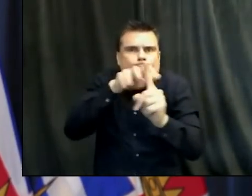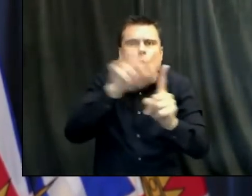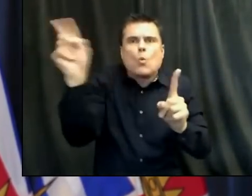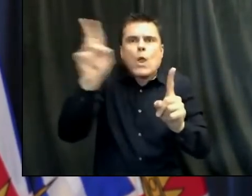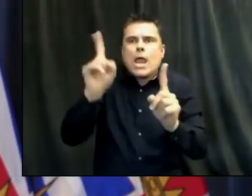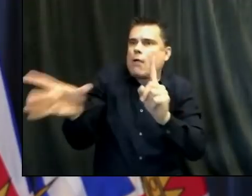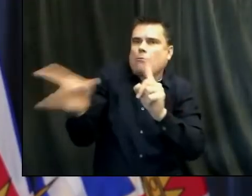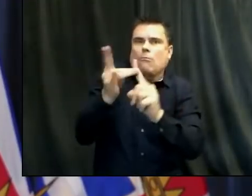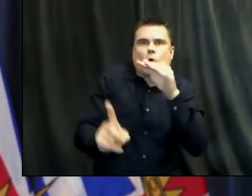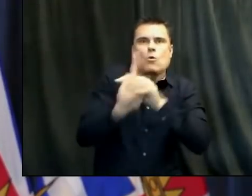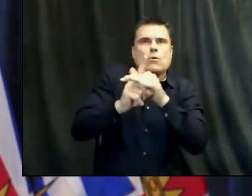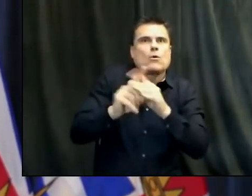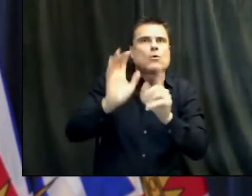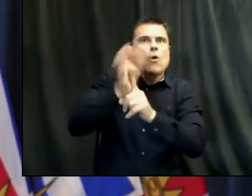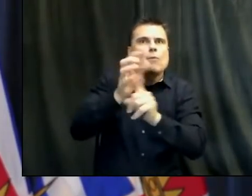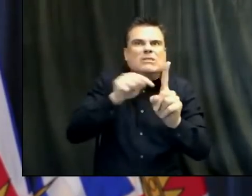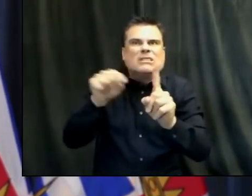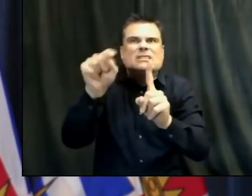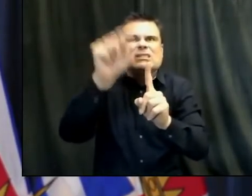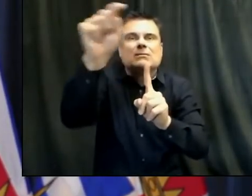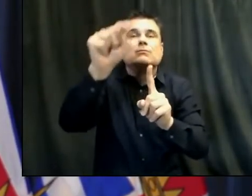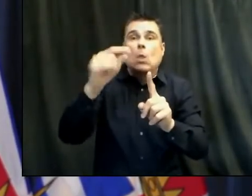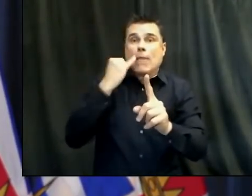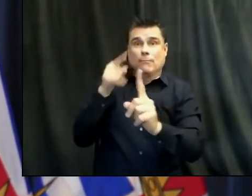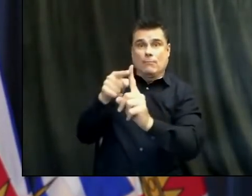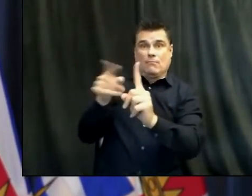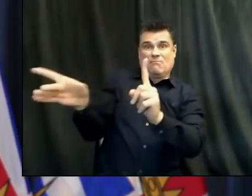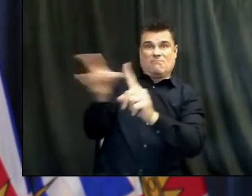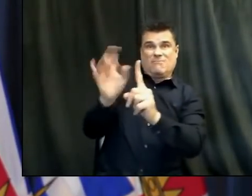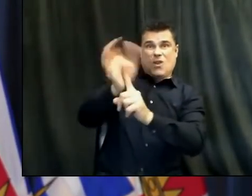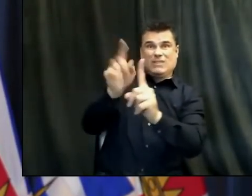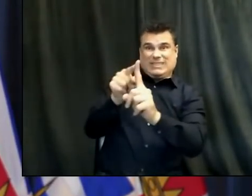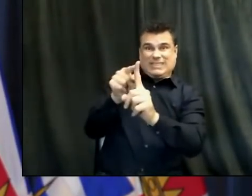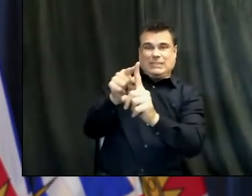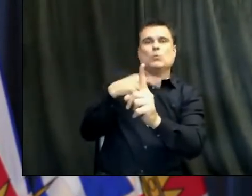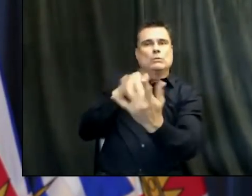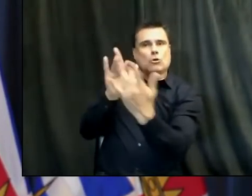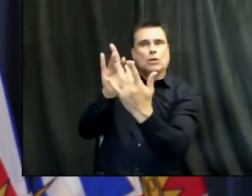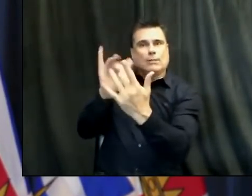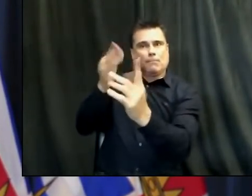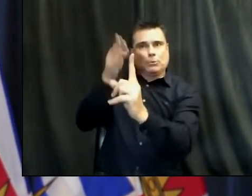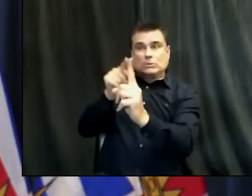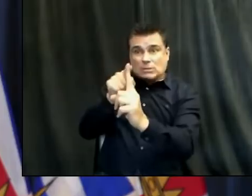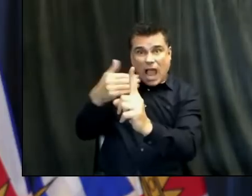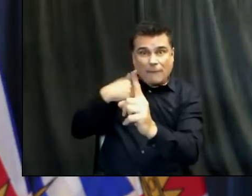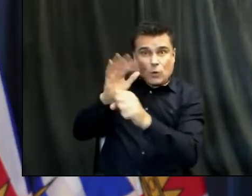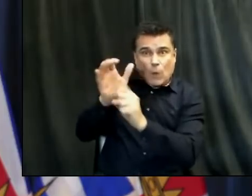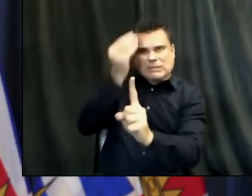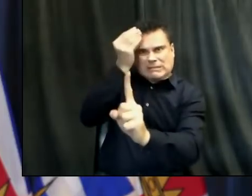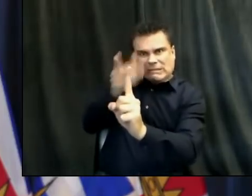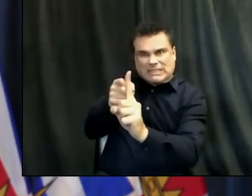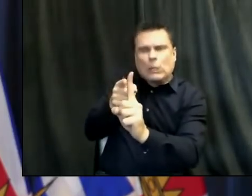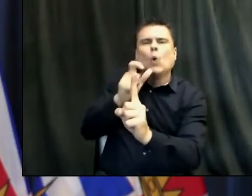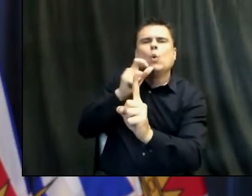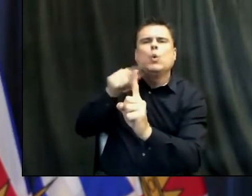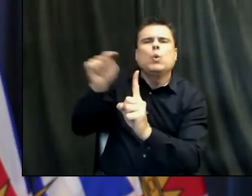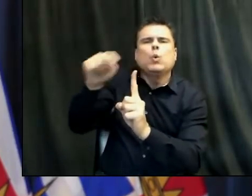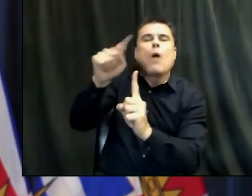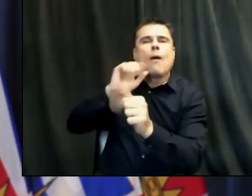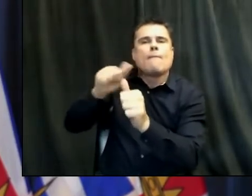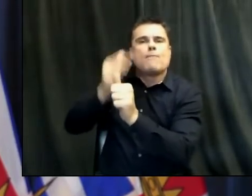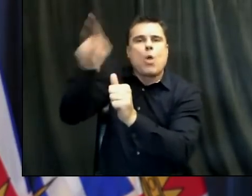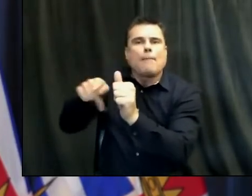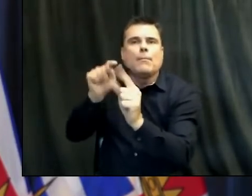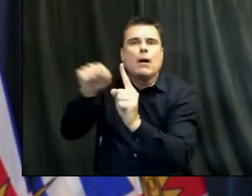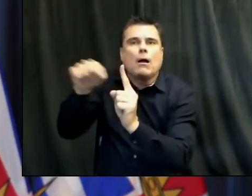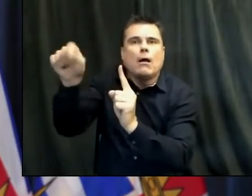say, well, why aren't you taking what they would describe as a more punitive approach? We need the cooperation of